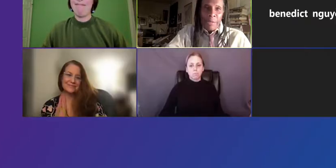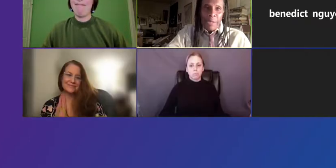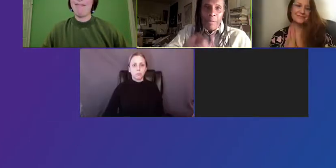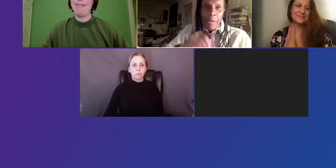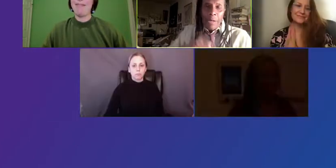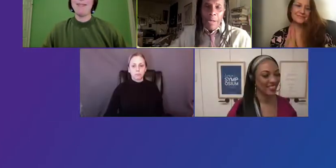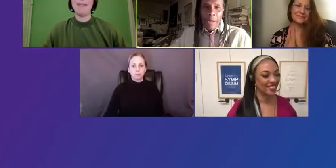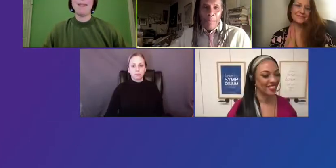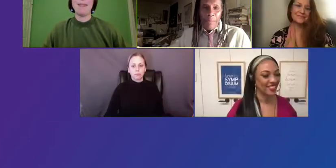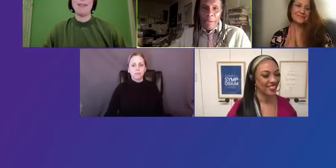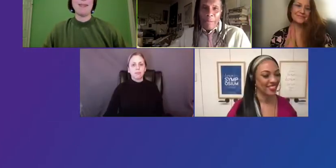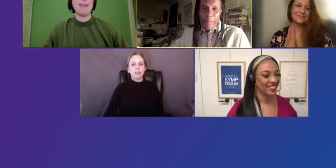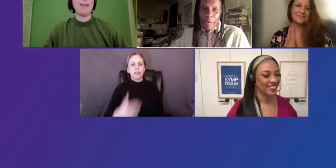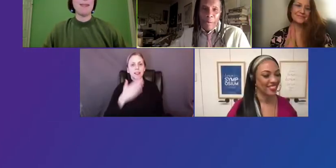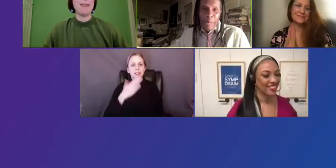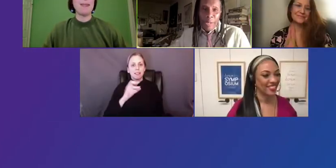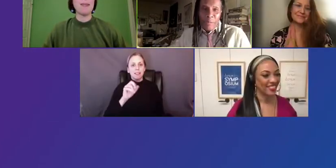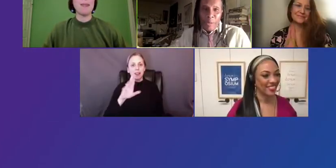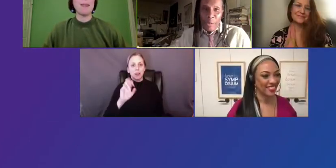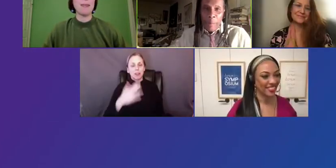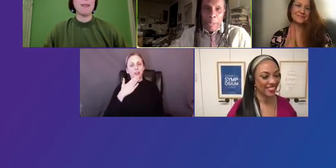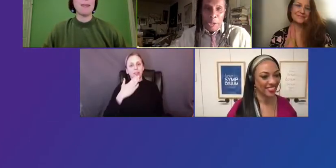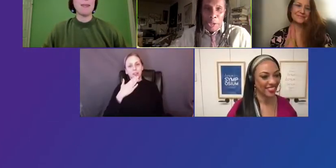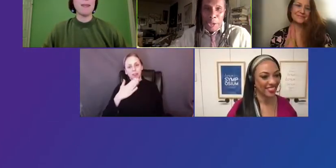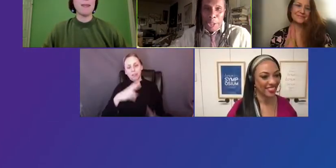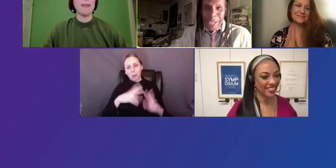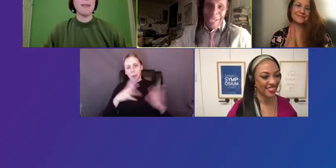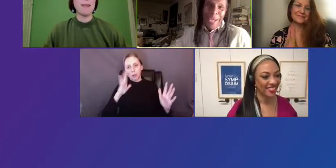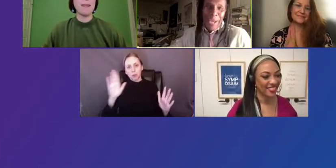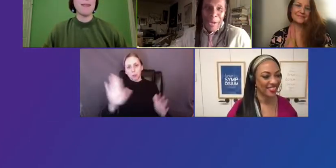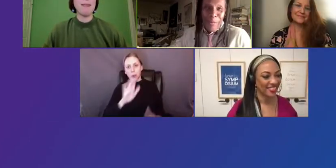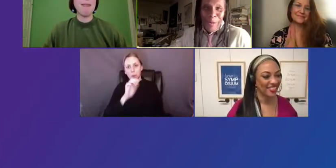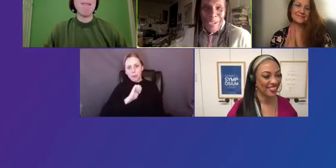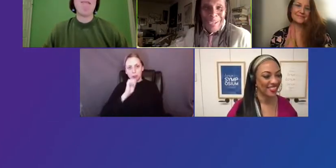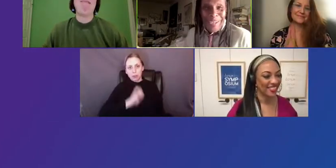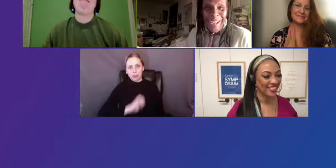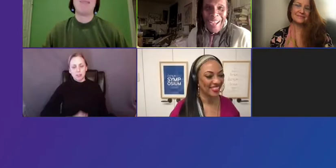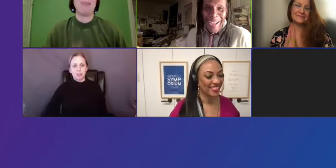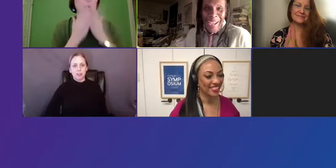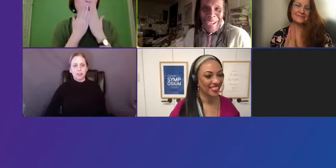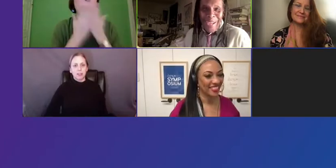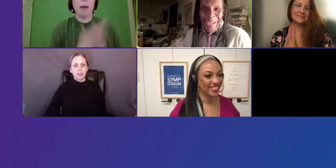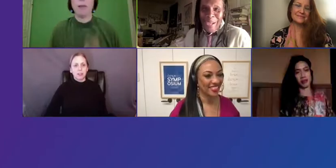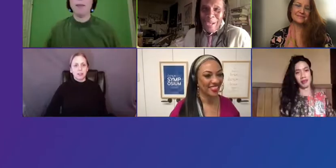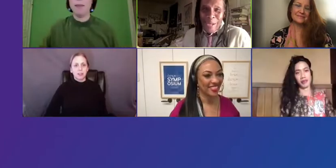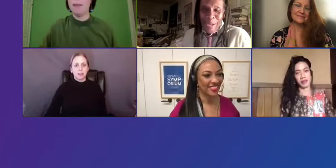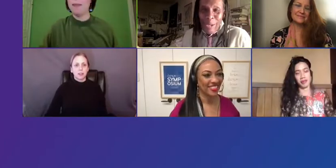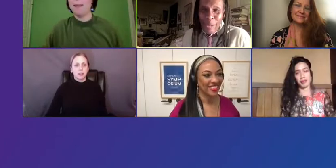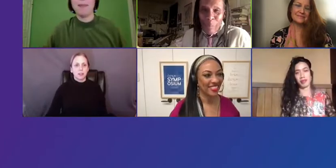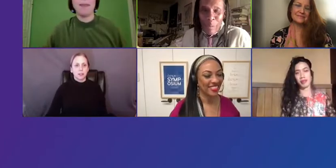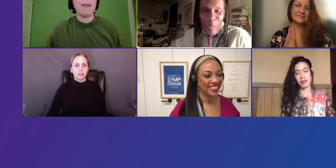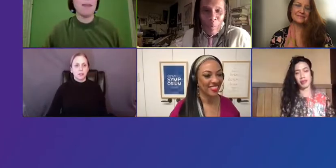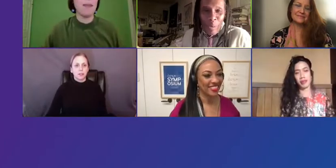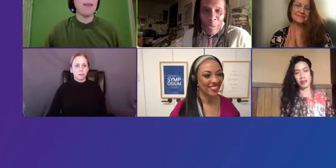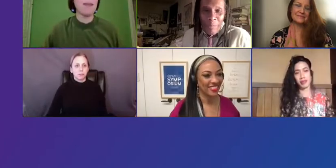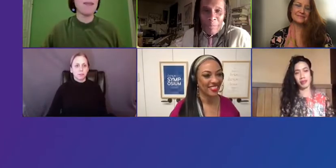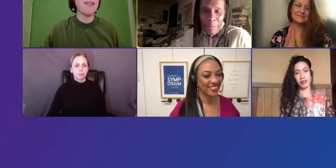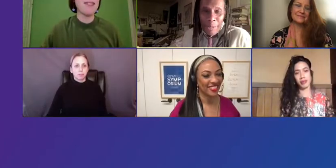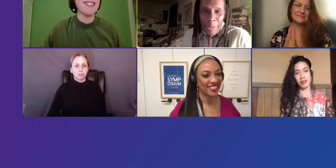Thank you, Sarah. thank you very much for your patience and, and, and, and